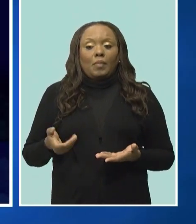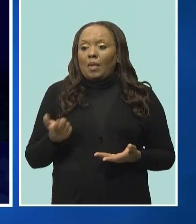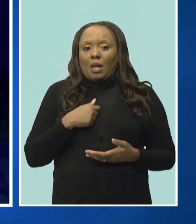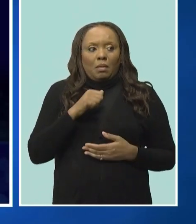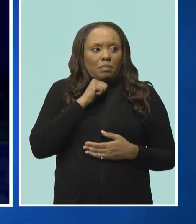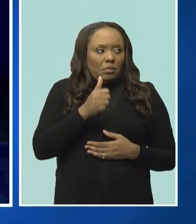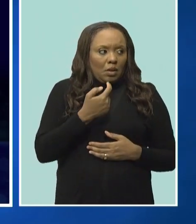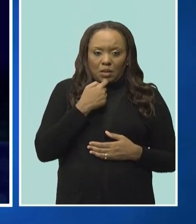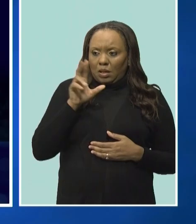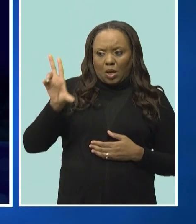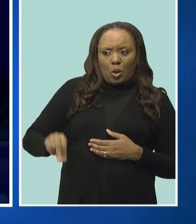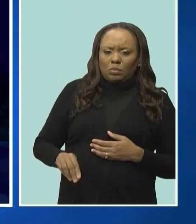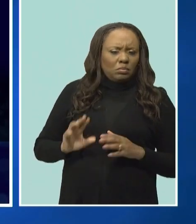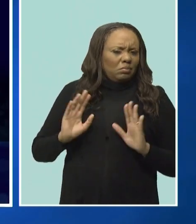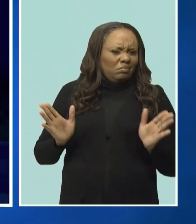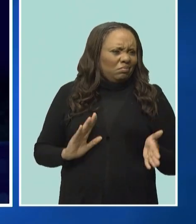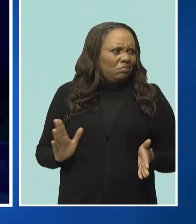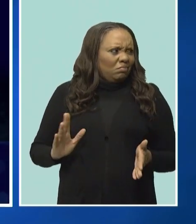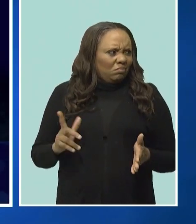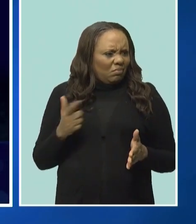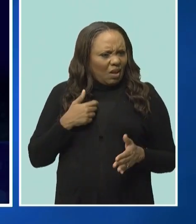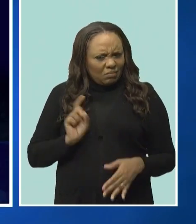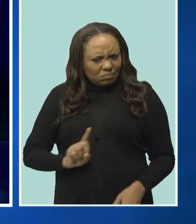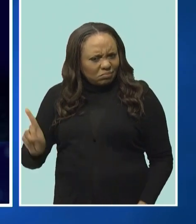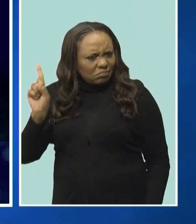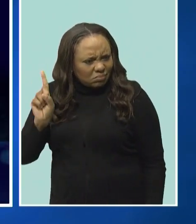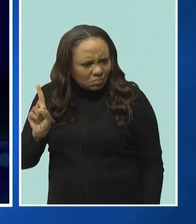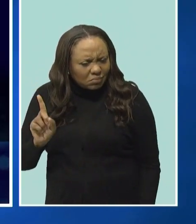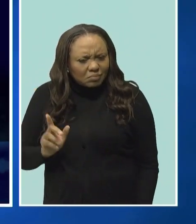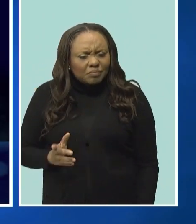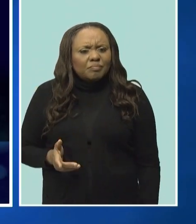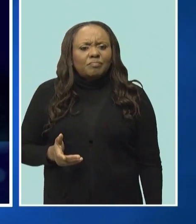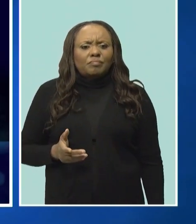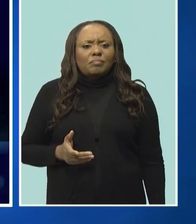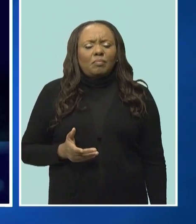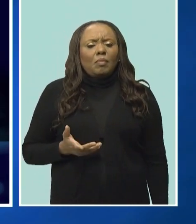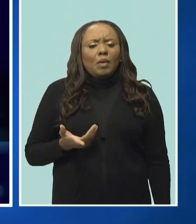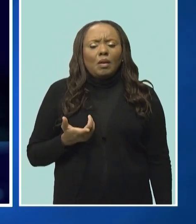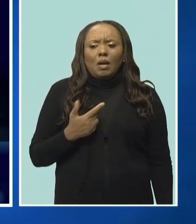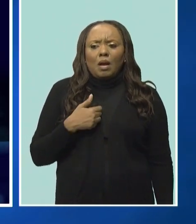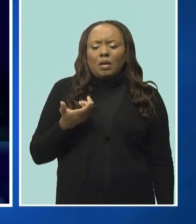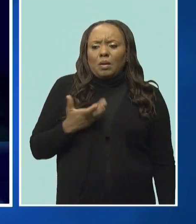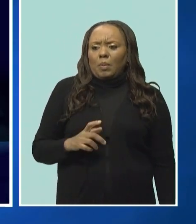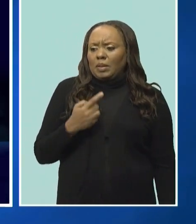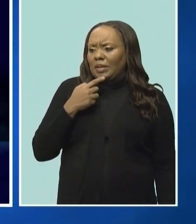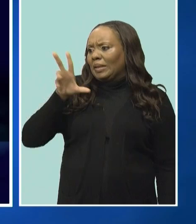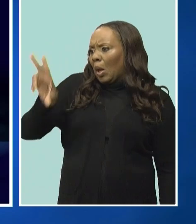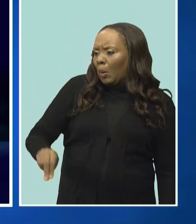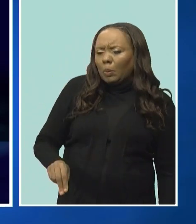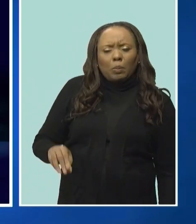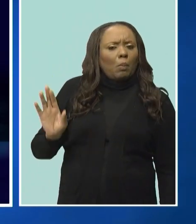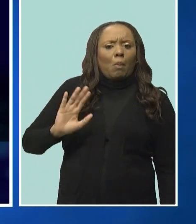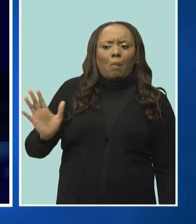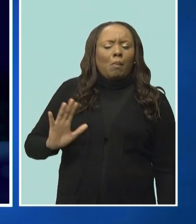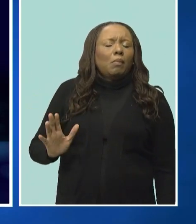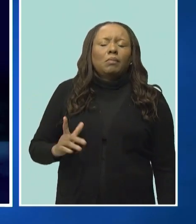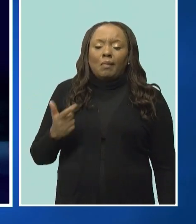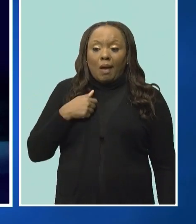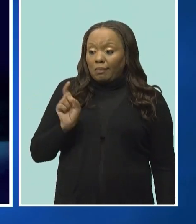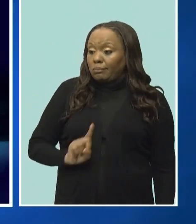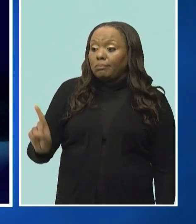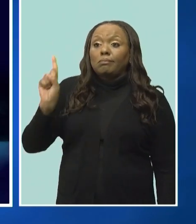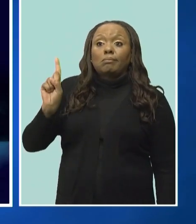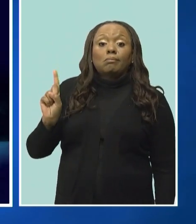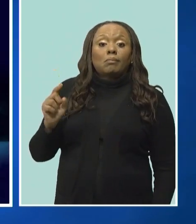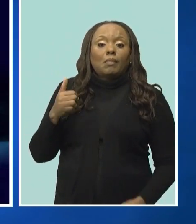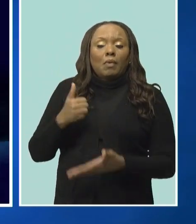no. It is not in my best interest or theirs. So to say no to them, then they have a legitimate right to